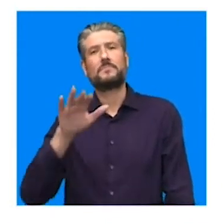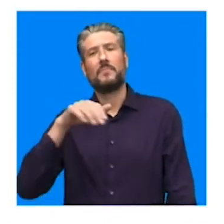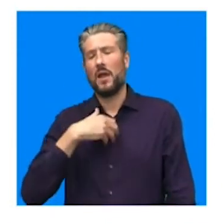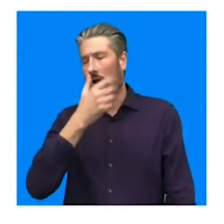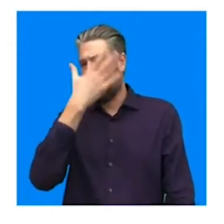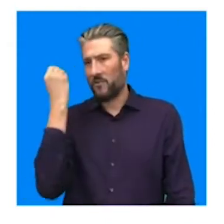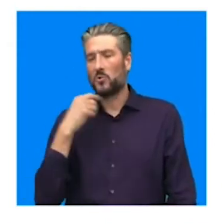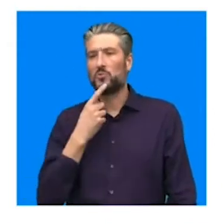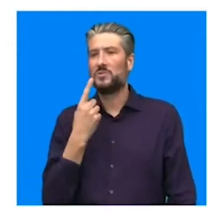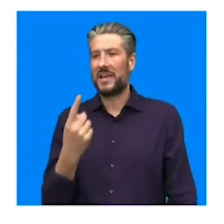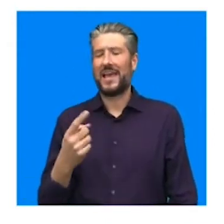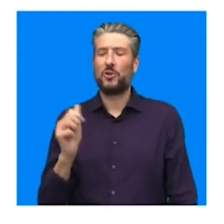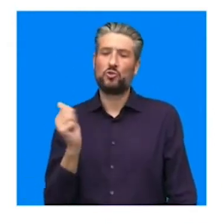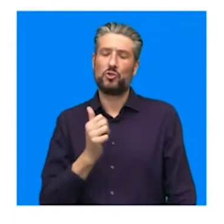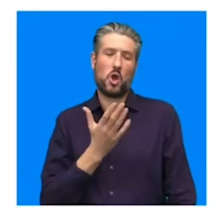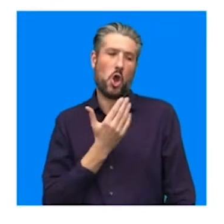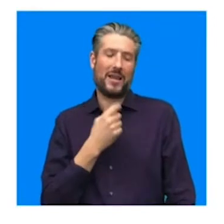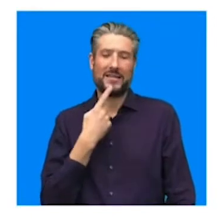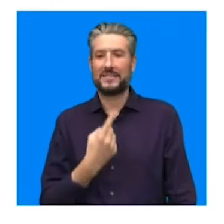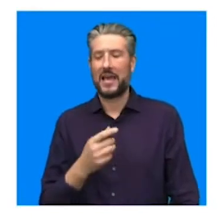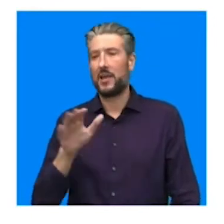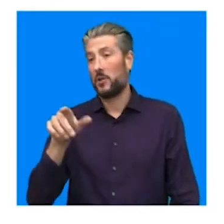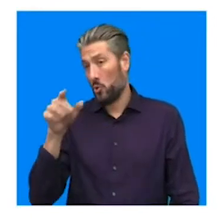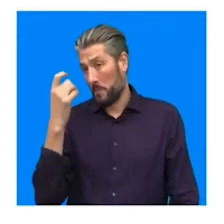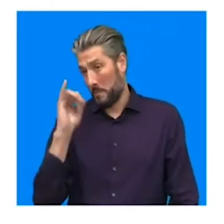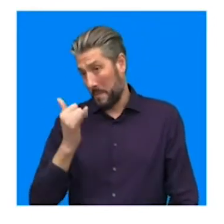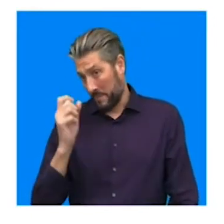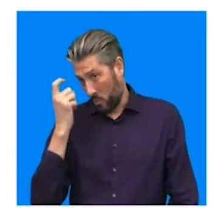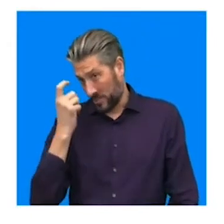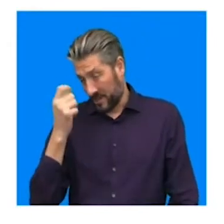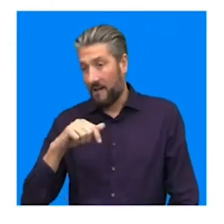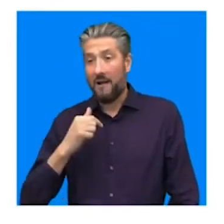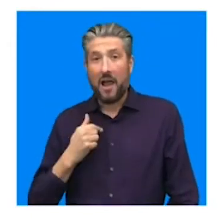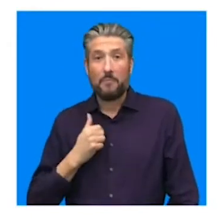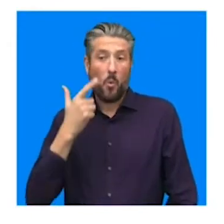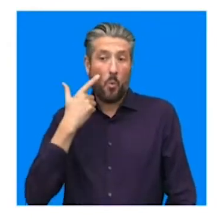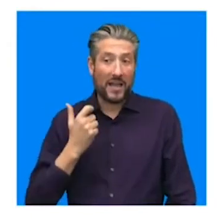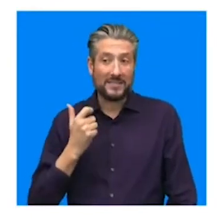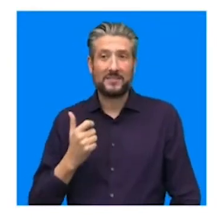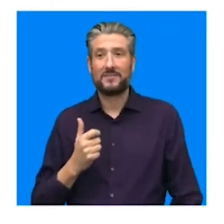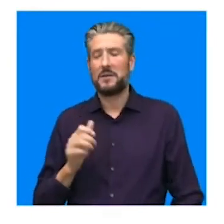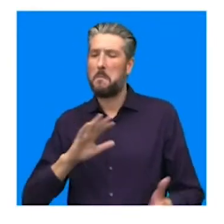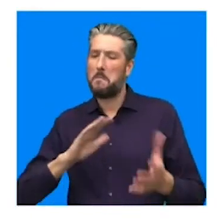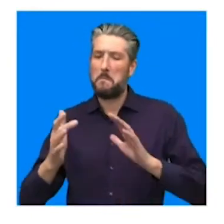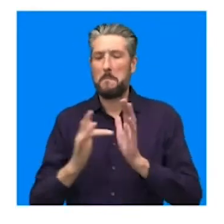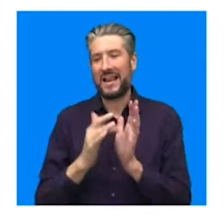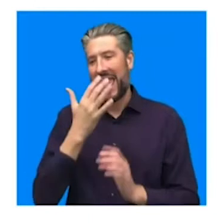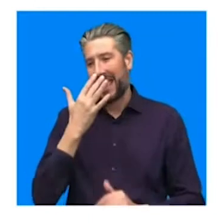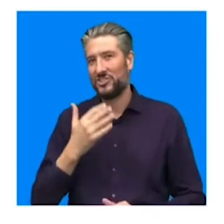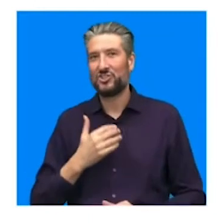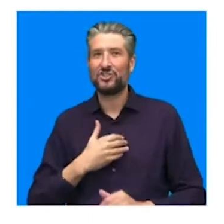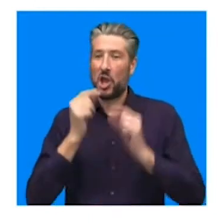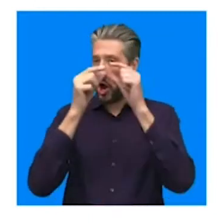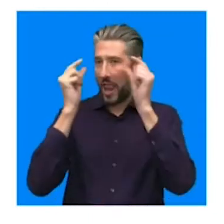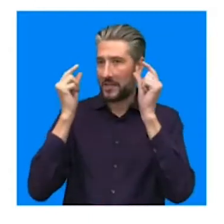earlier, in case you were wondering, that I'm white, middle-aged, with black glasses, which I hope make me look